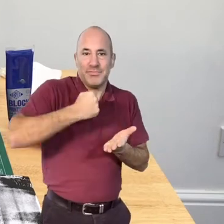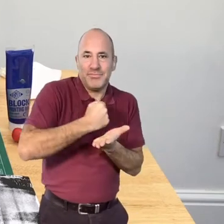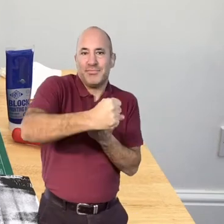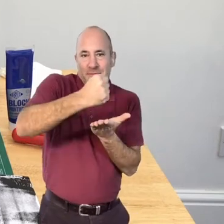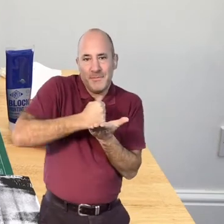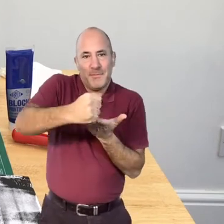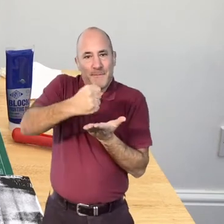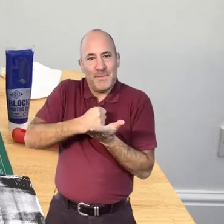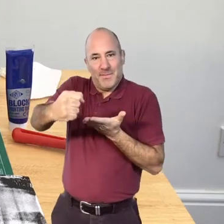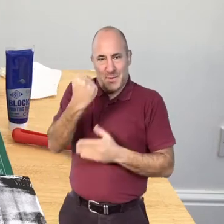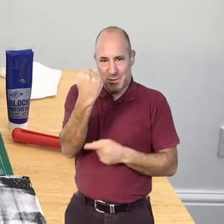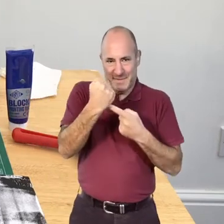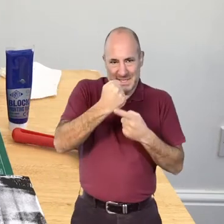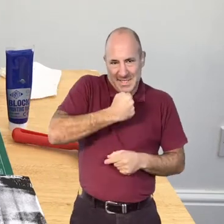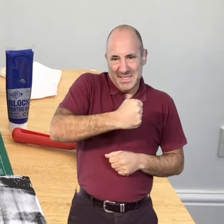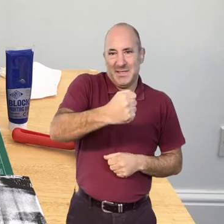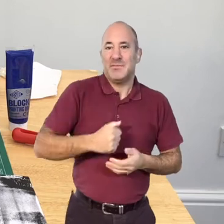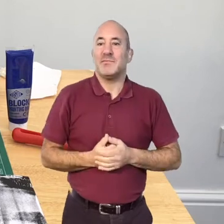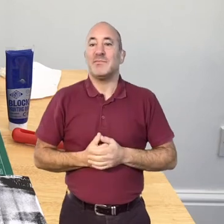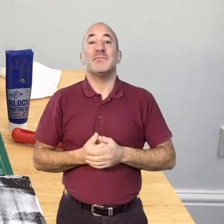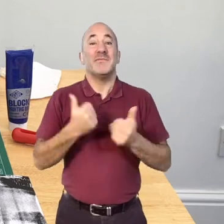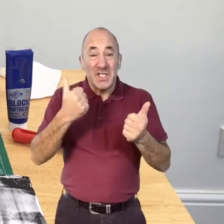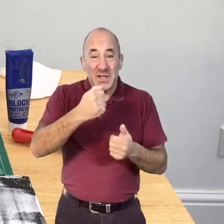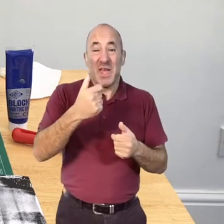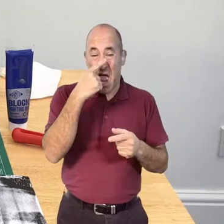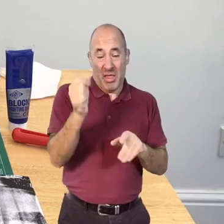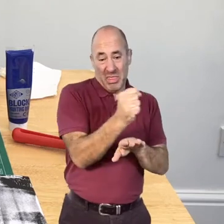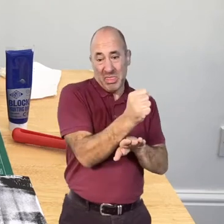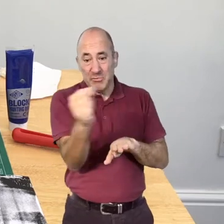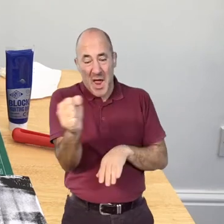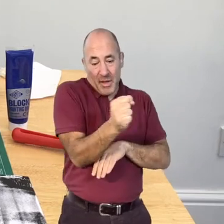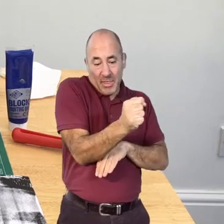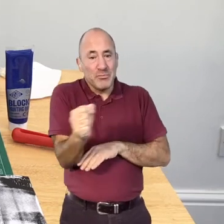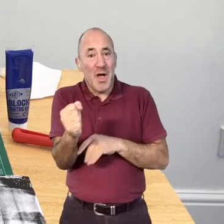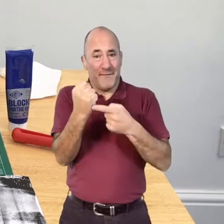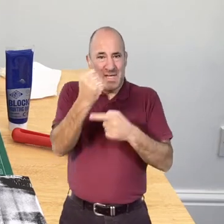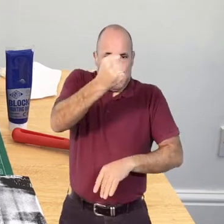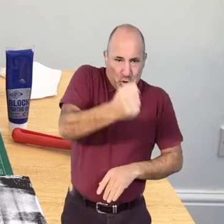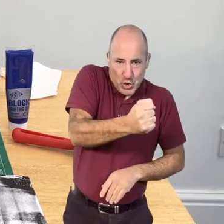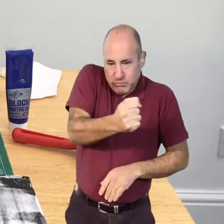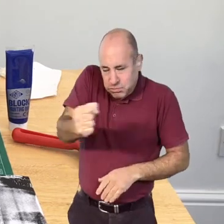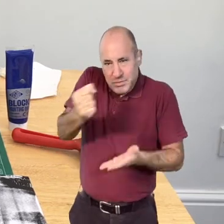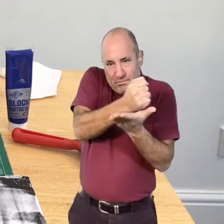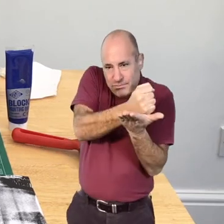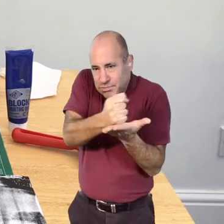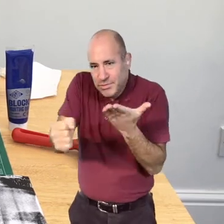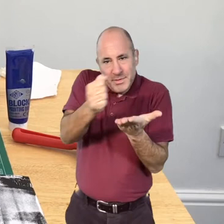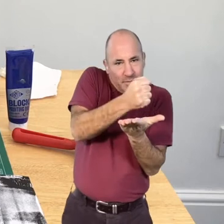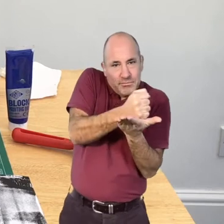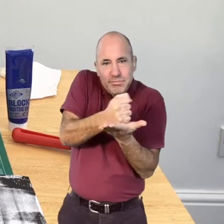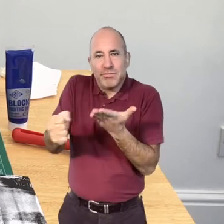bottom to top, all the way along. And you can also go sideways if you want. So from left to right, or right to left.